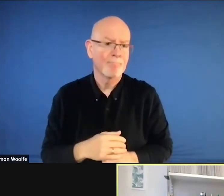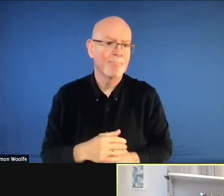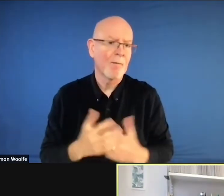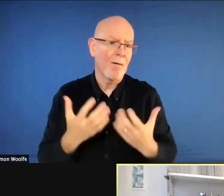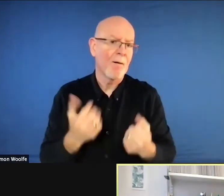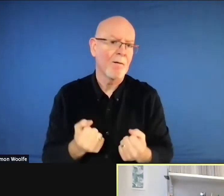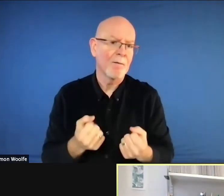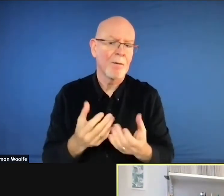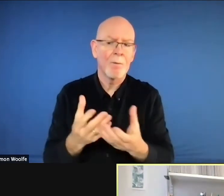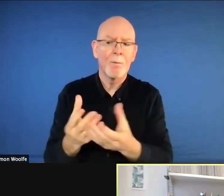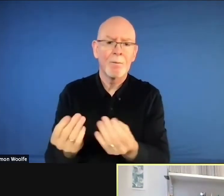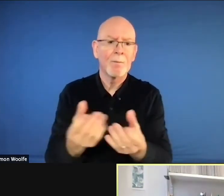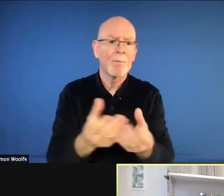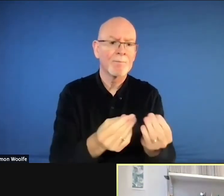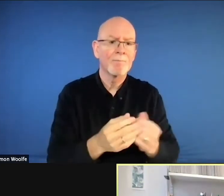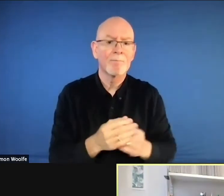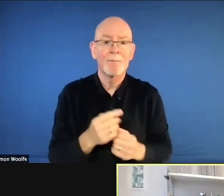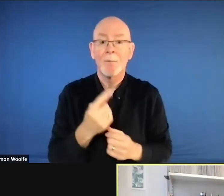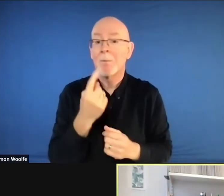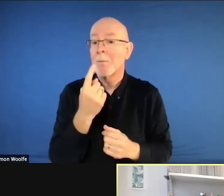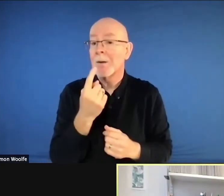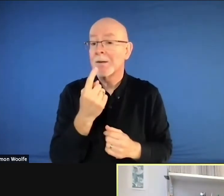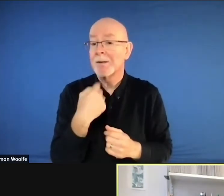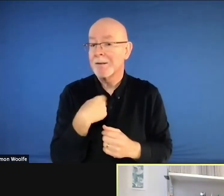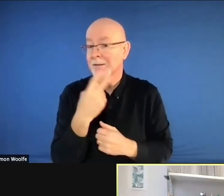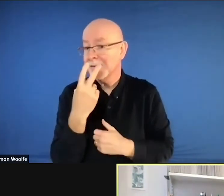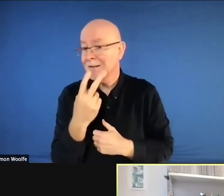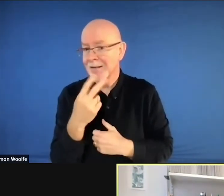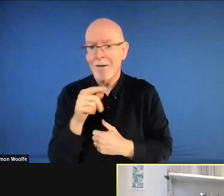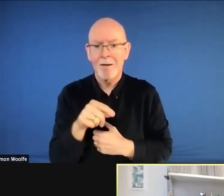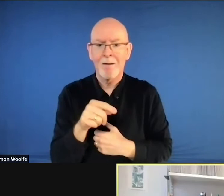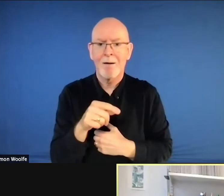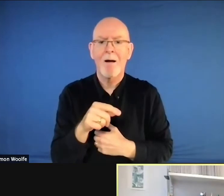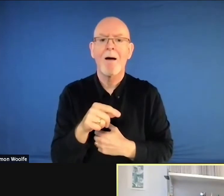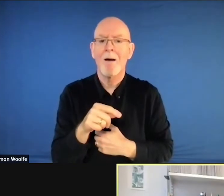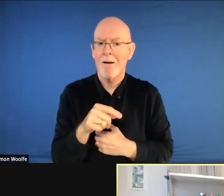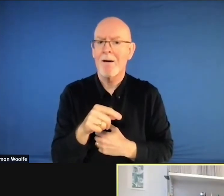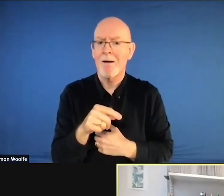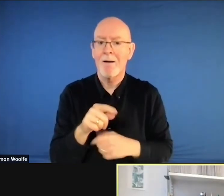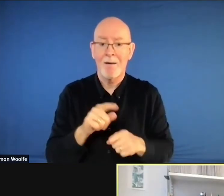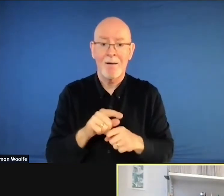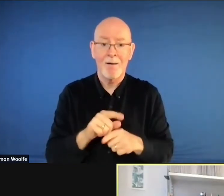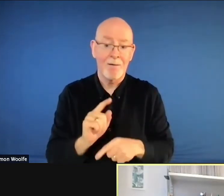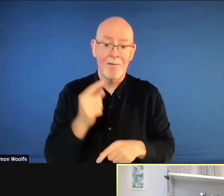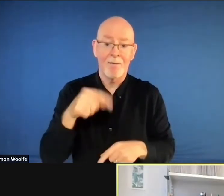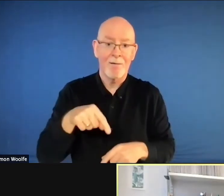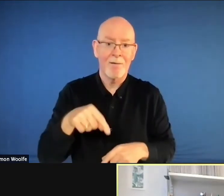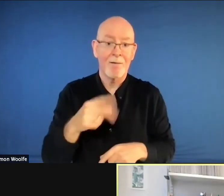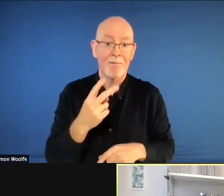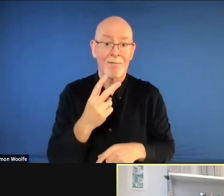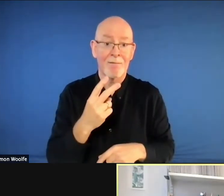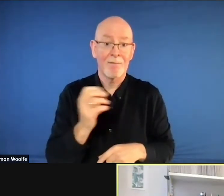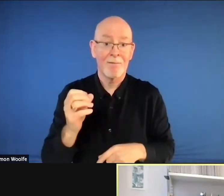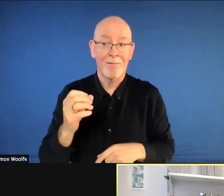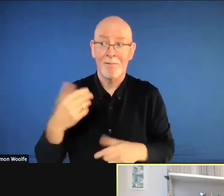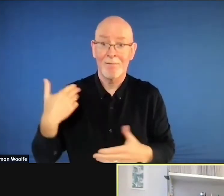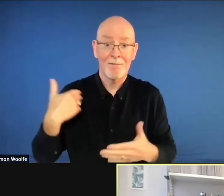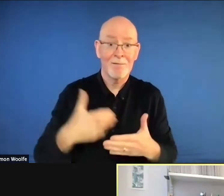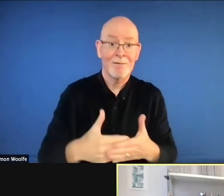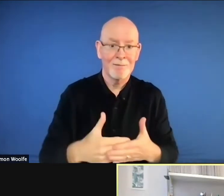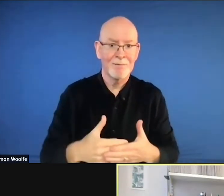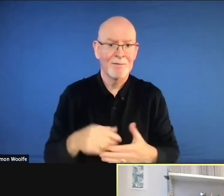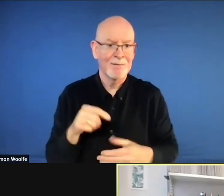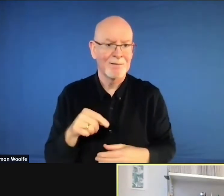Learning how to do that is so difficult. I'm a lawyer. I don't have all the